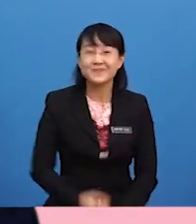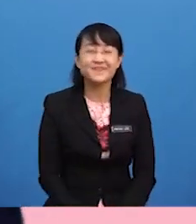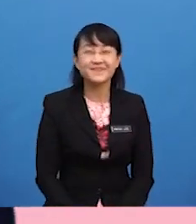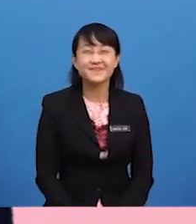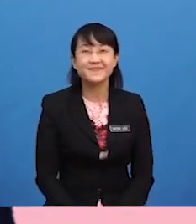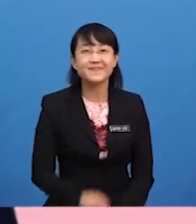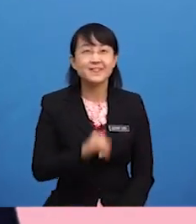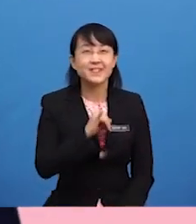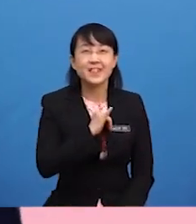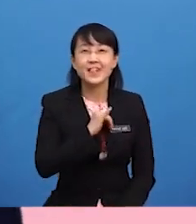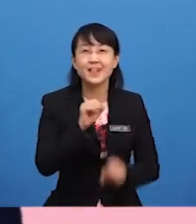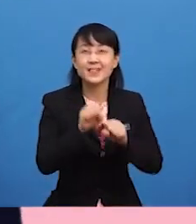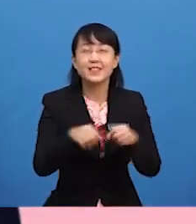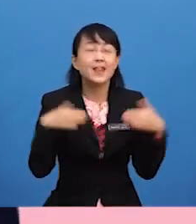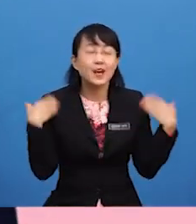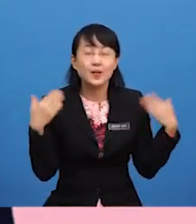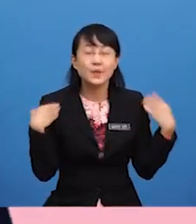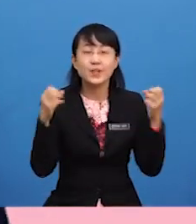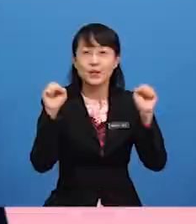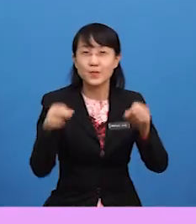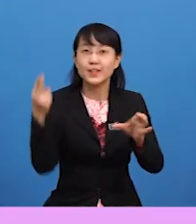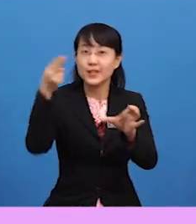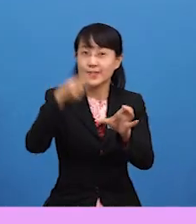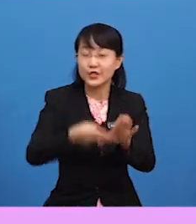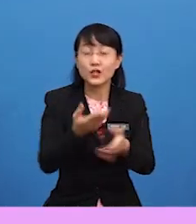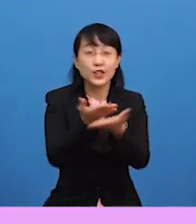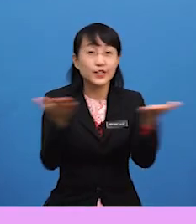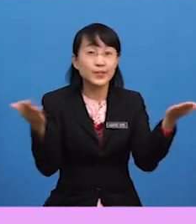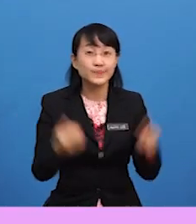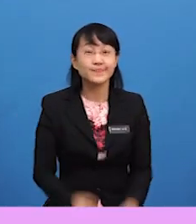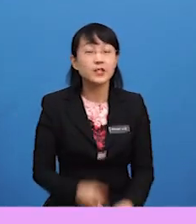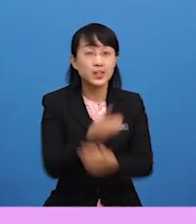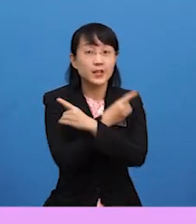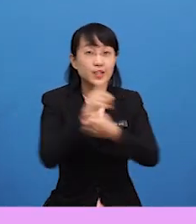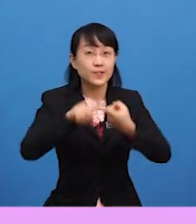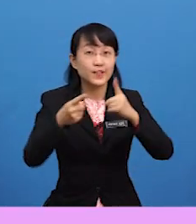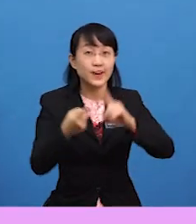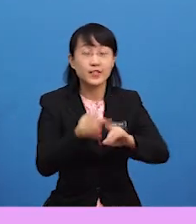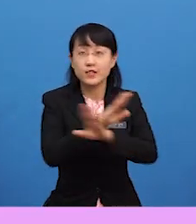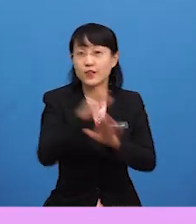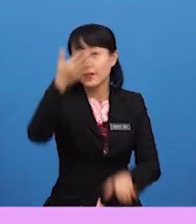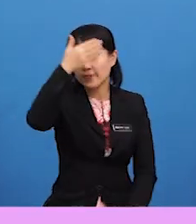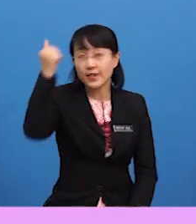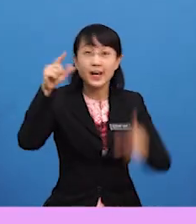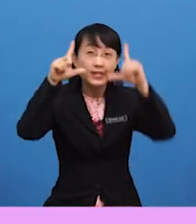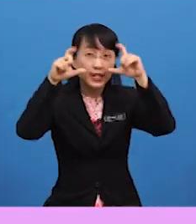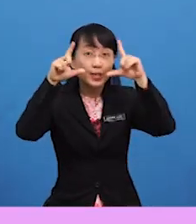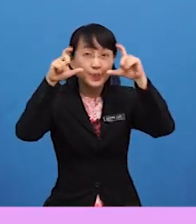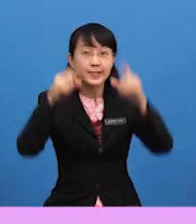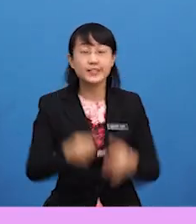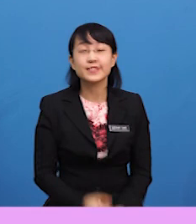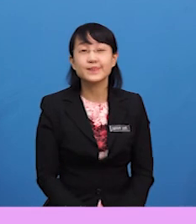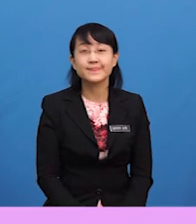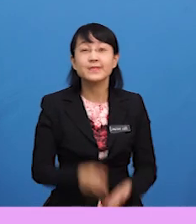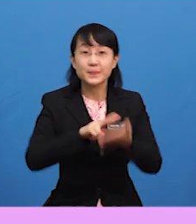so, so glad that I could join you. Dear friends, don't forget to take a picture